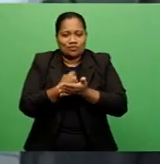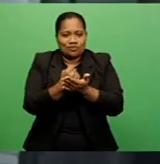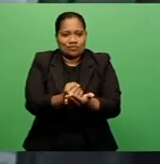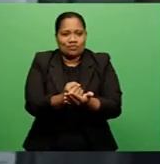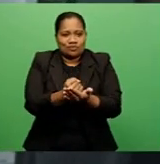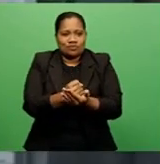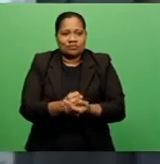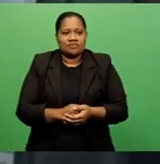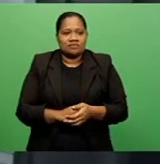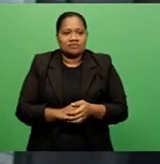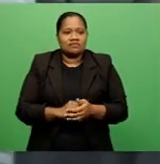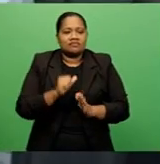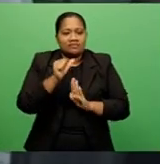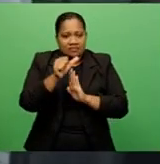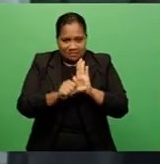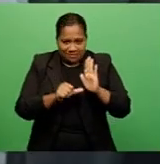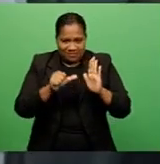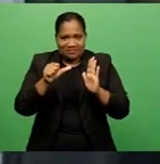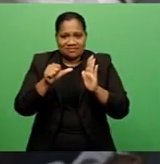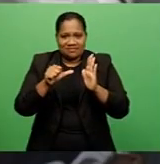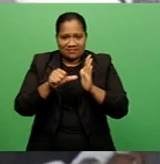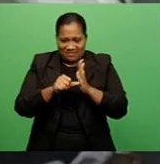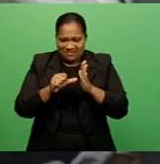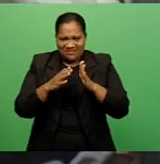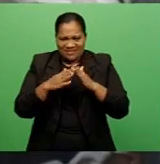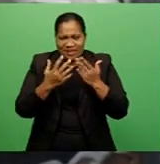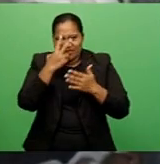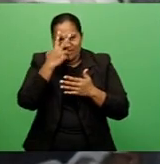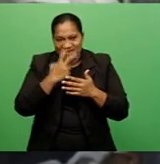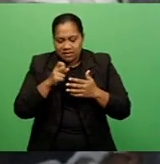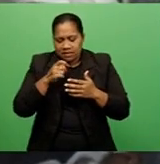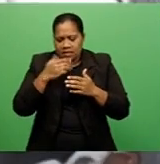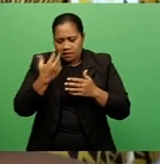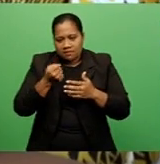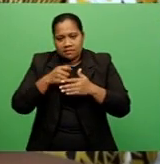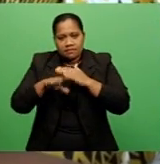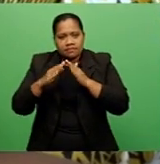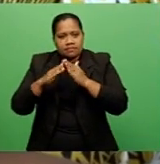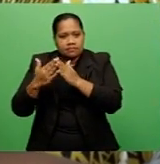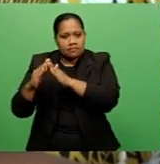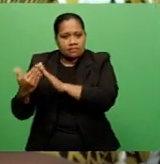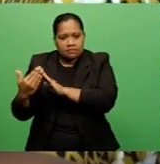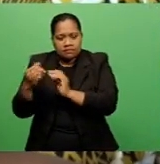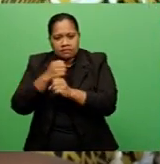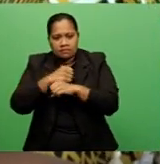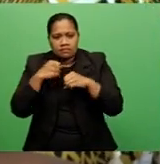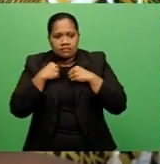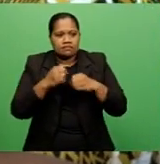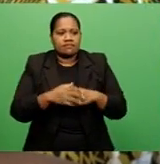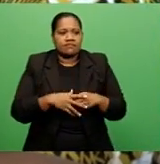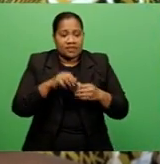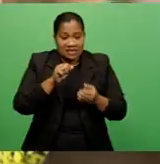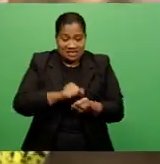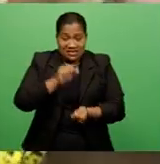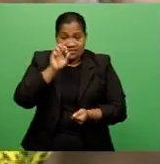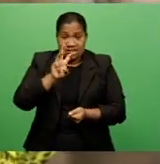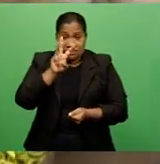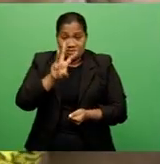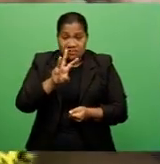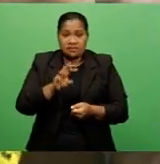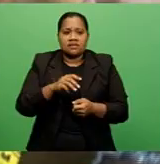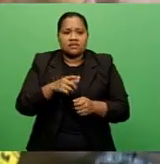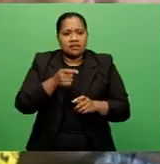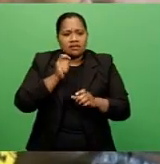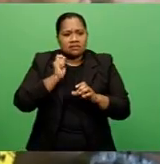ageing, home and community, as well as live work opportunities in Certificate 3 in carpentry,